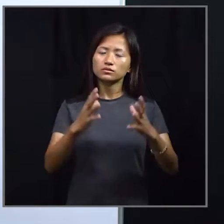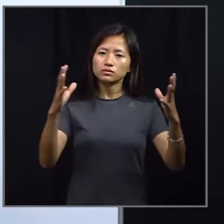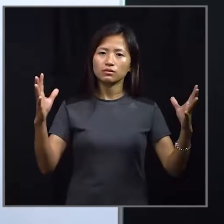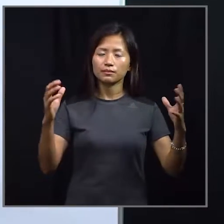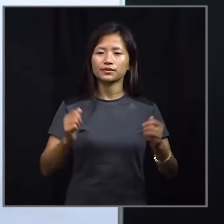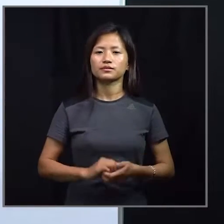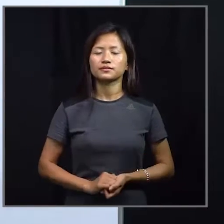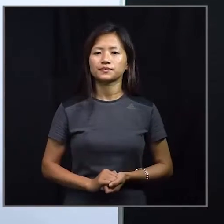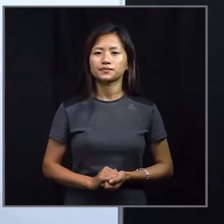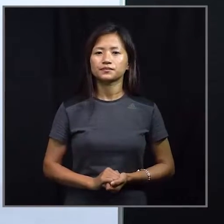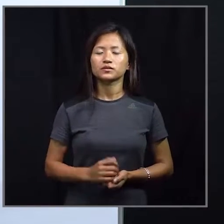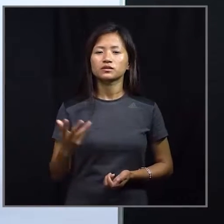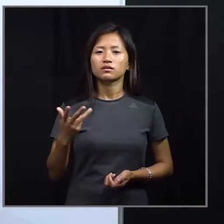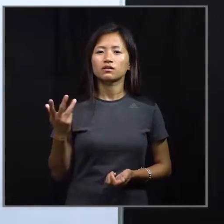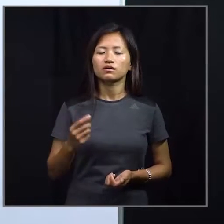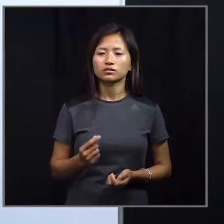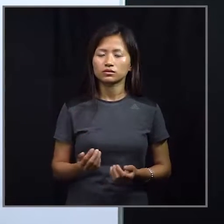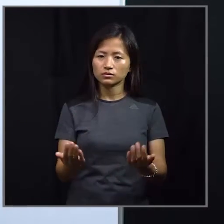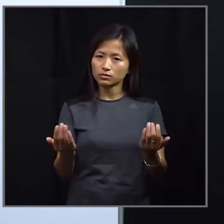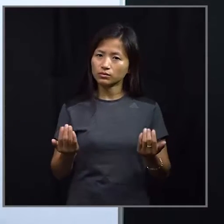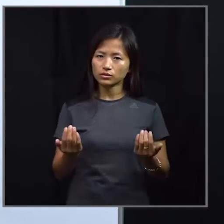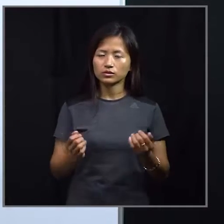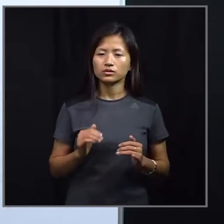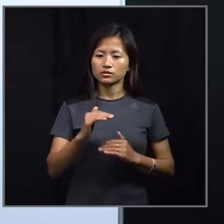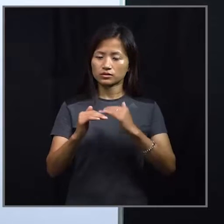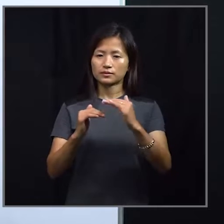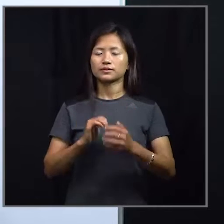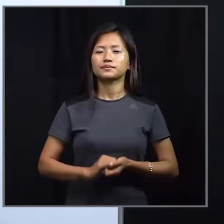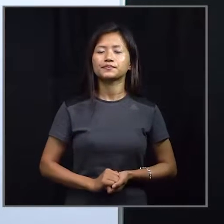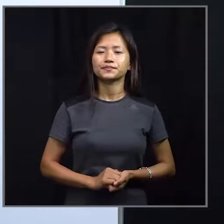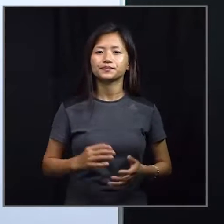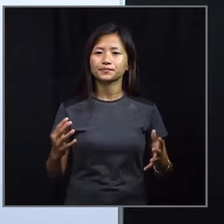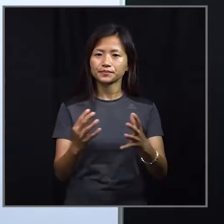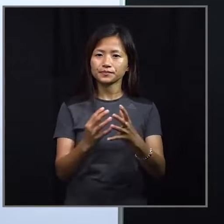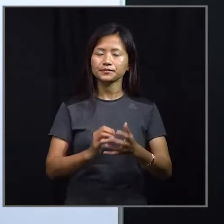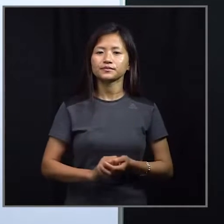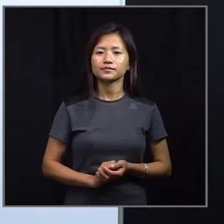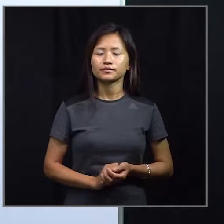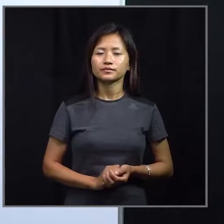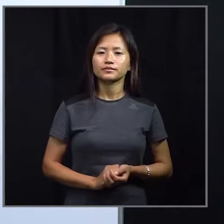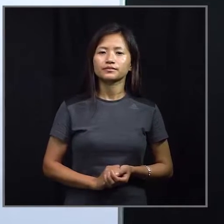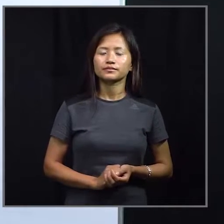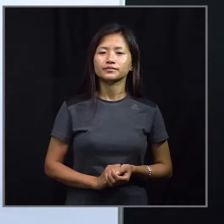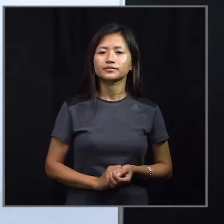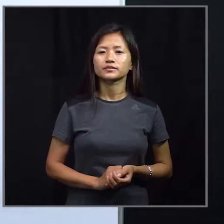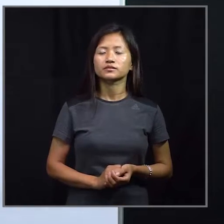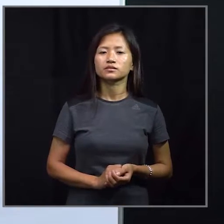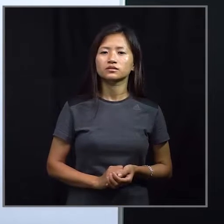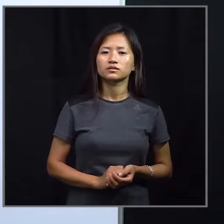depends on how you support your statement. Now, one very good example of normative economics